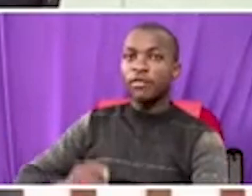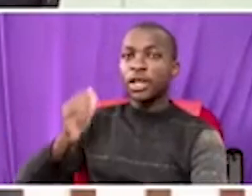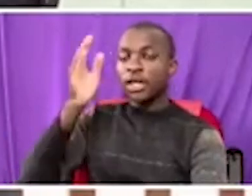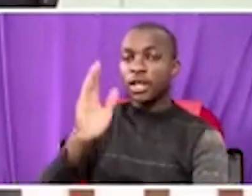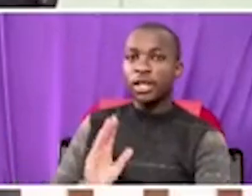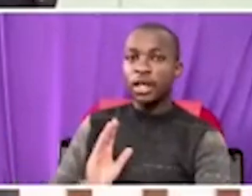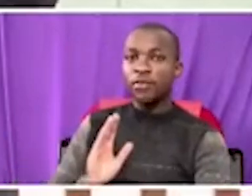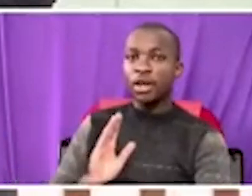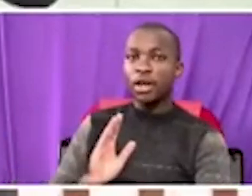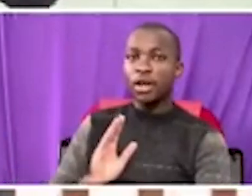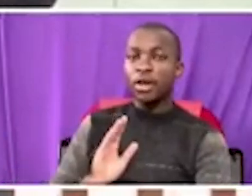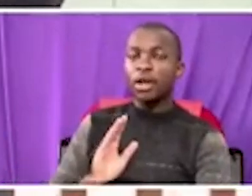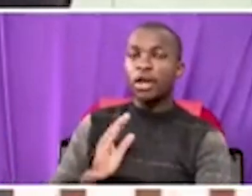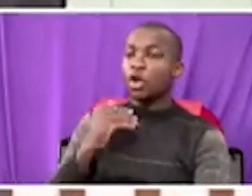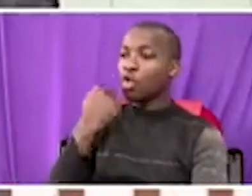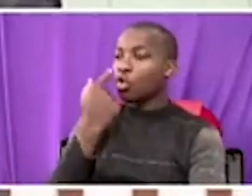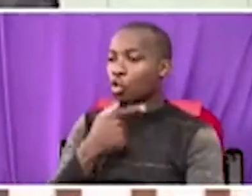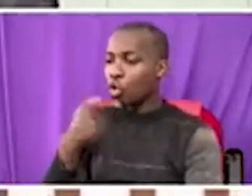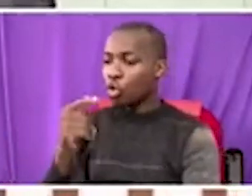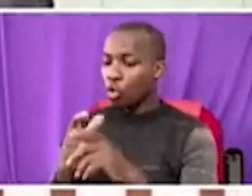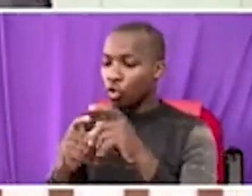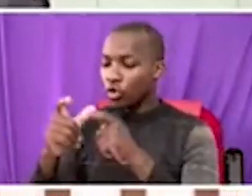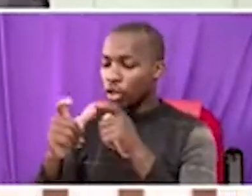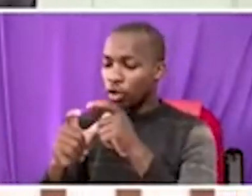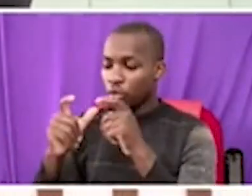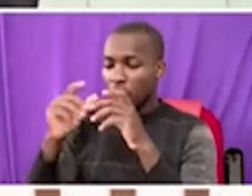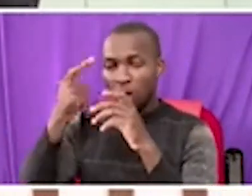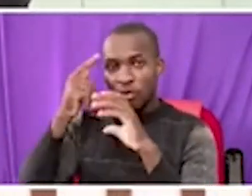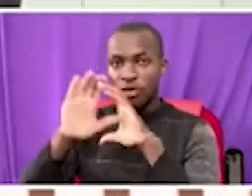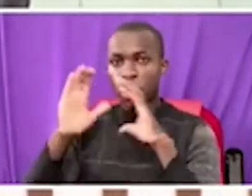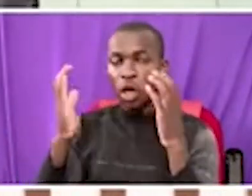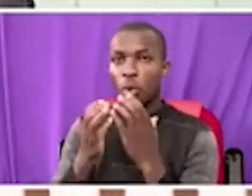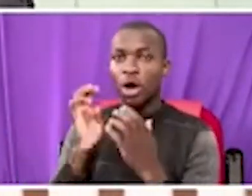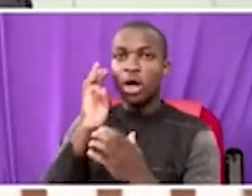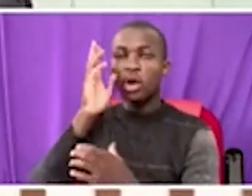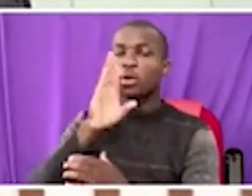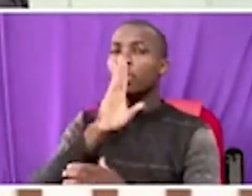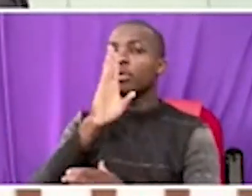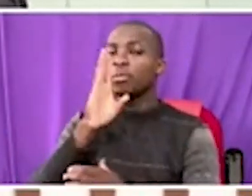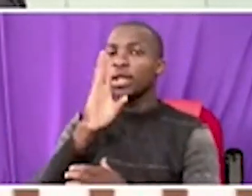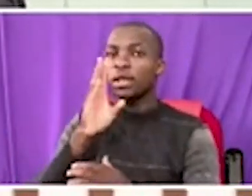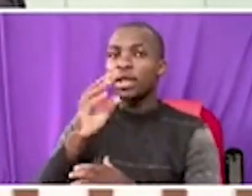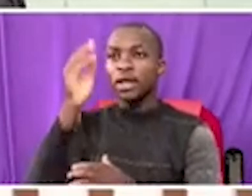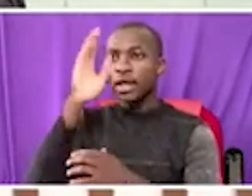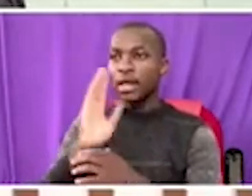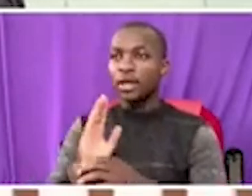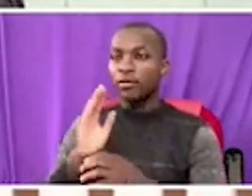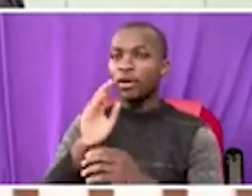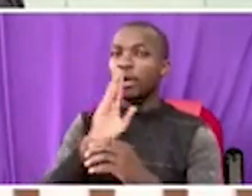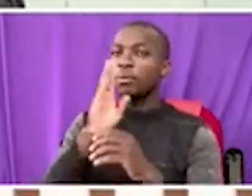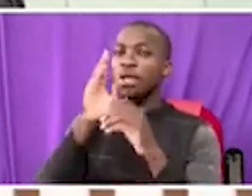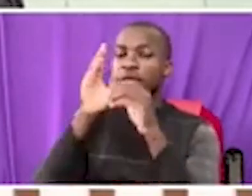mistaken about who the ruler of the world will be. There will never be a miscarriage of justice.